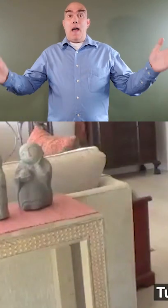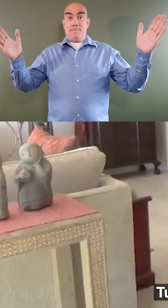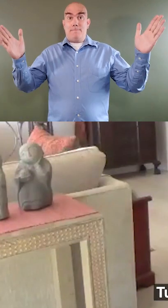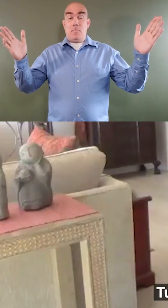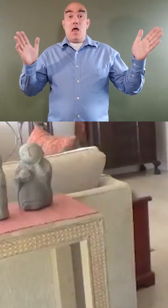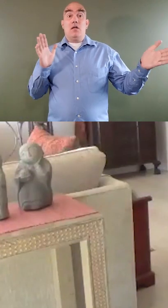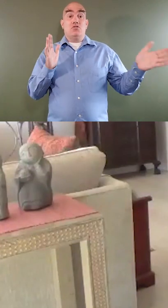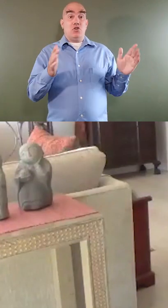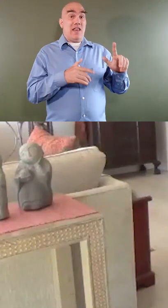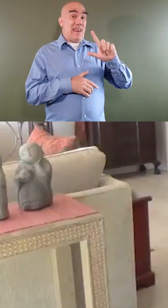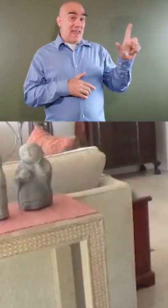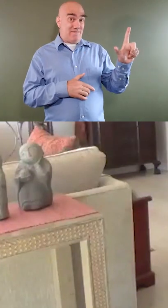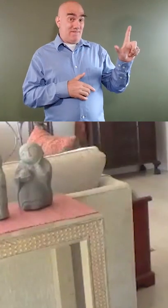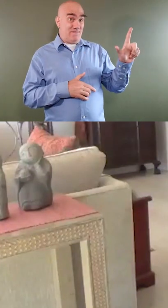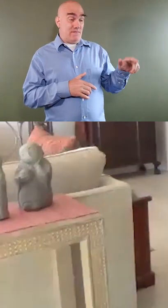and come down.